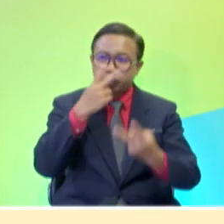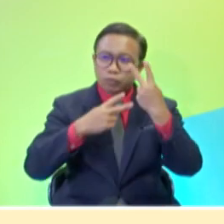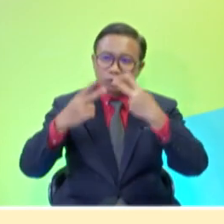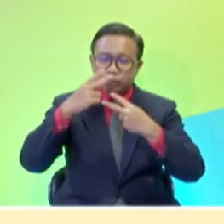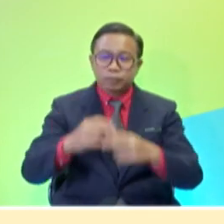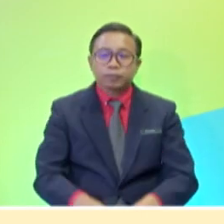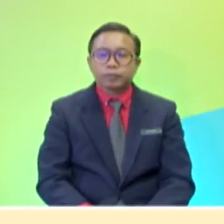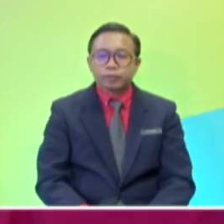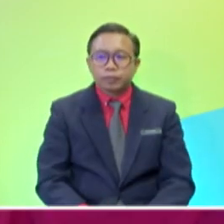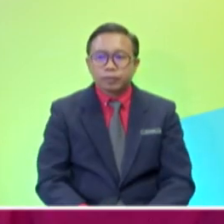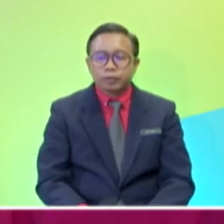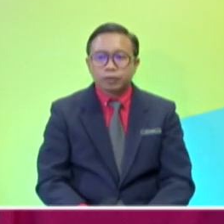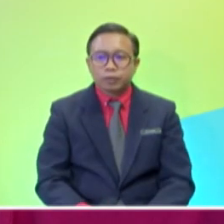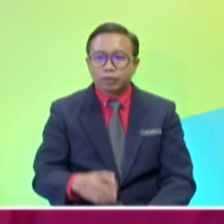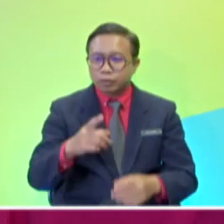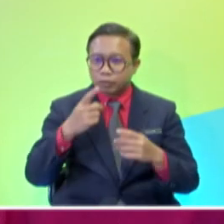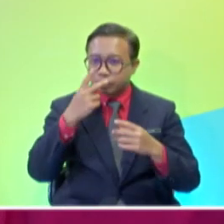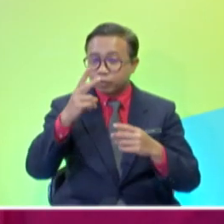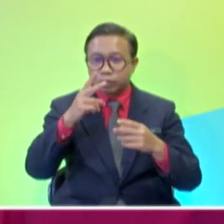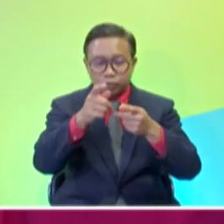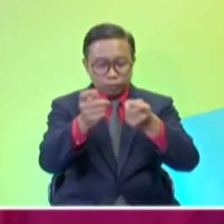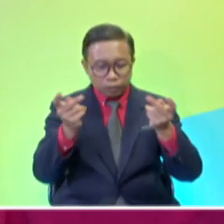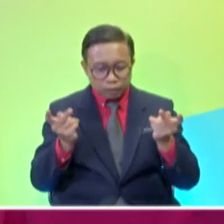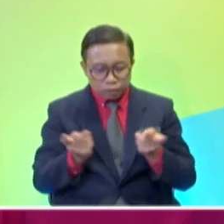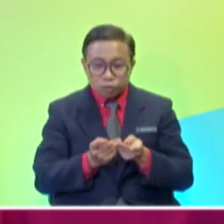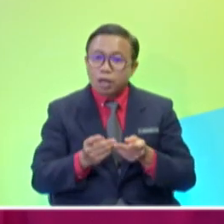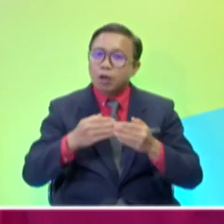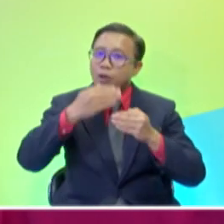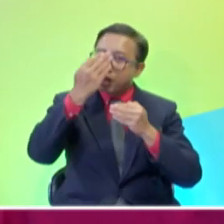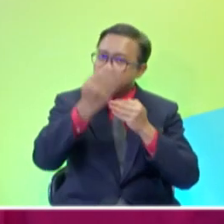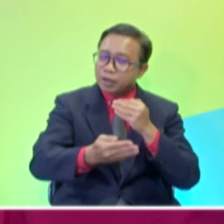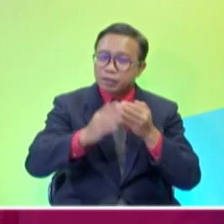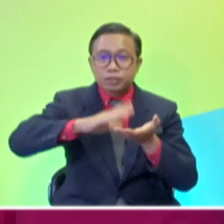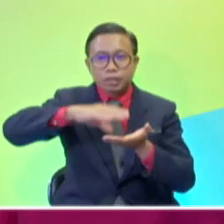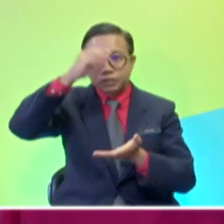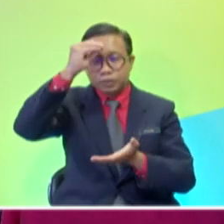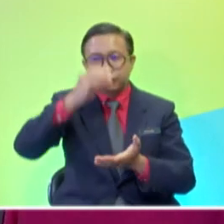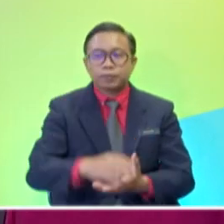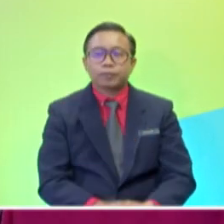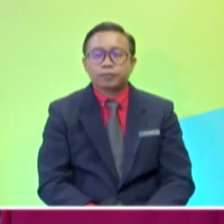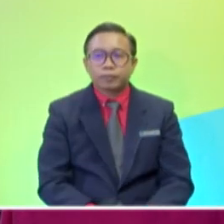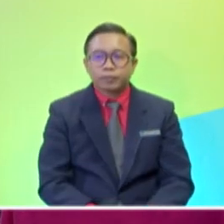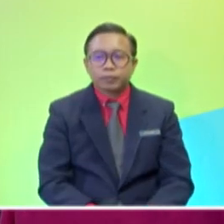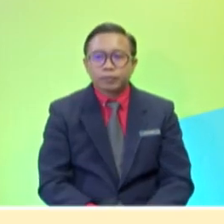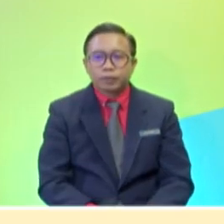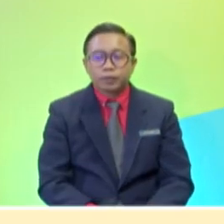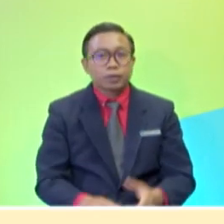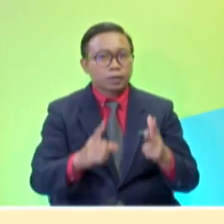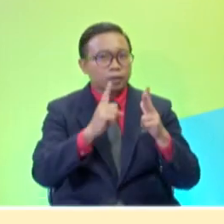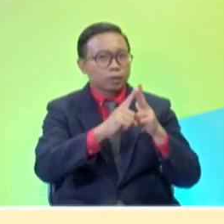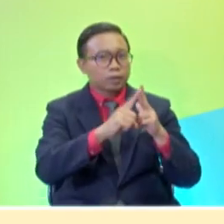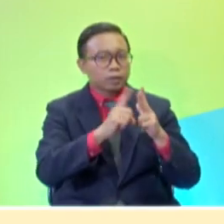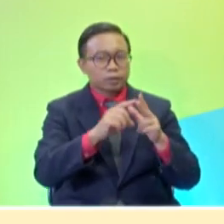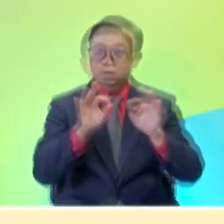I want you guys to think of a place, because that's part of our next lesson. Oh, okay. All right. Let's move on. The third one.